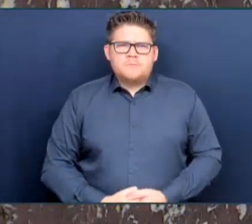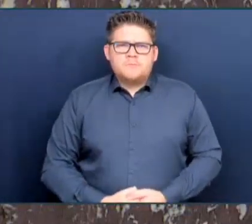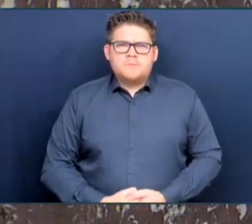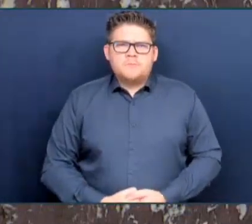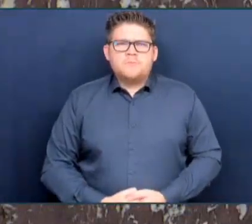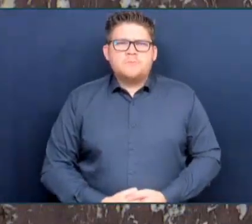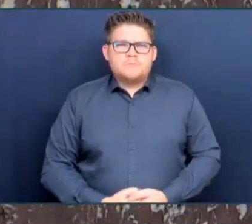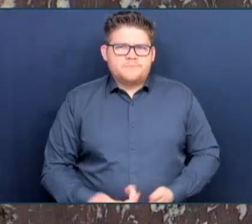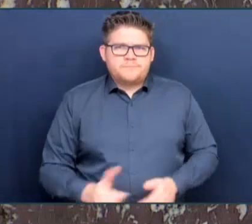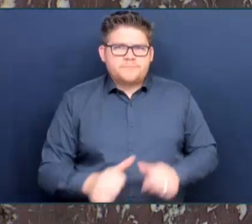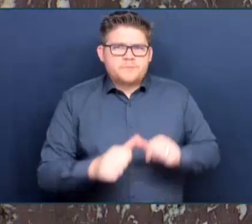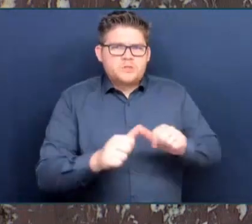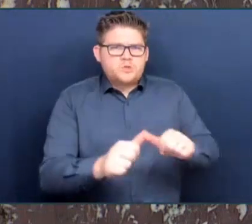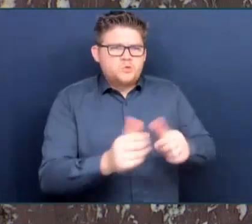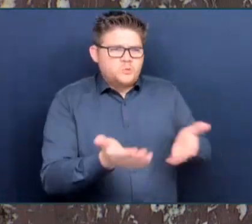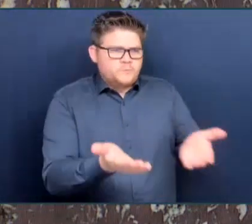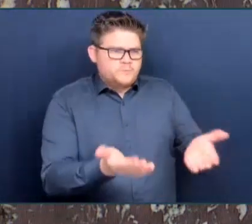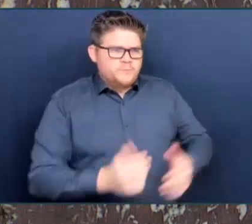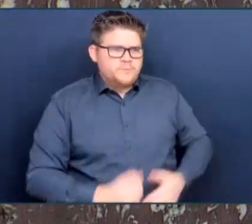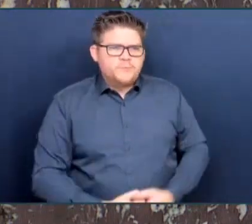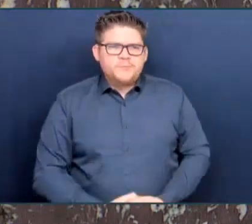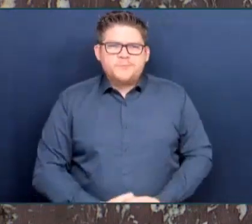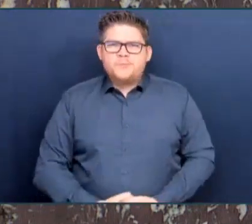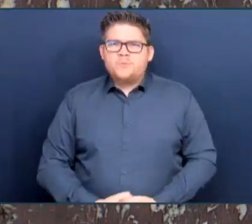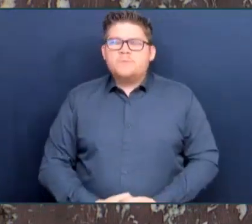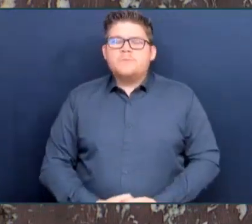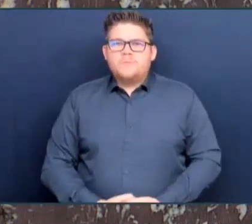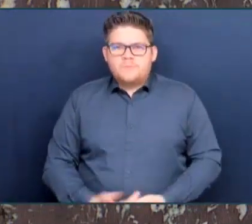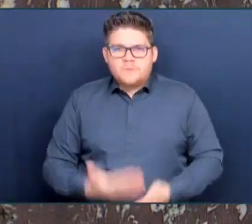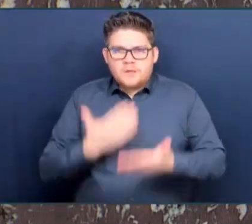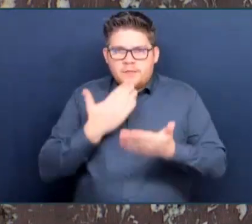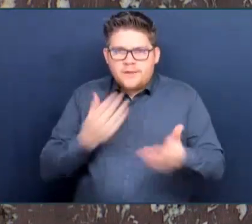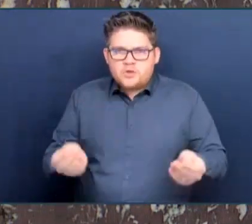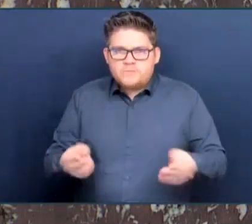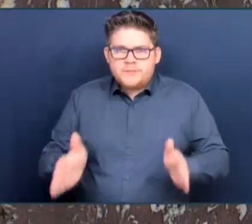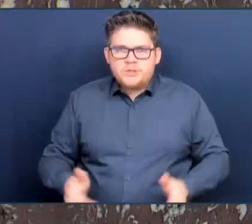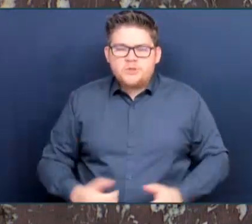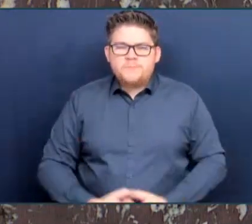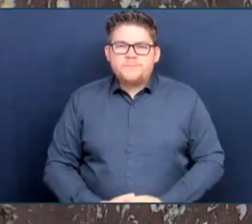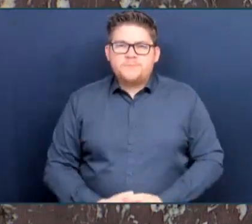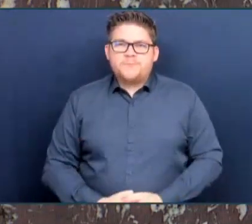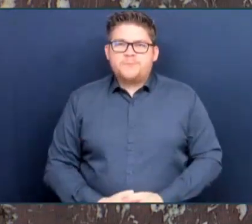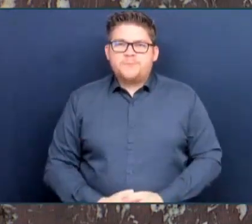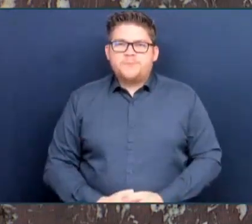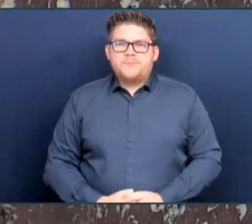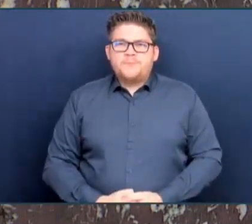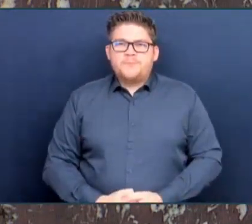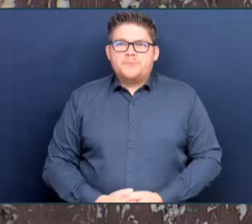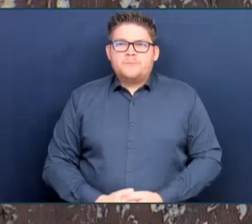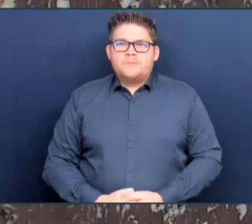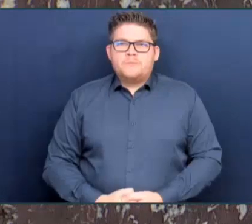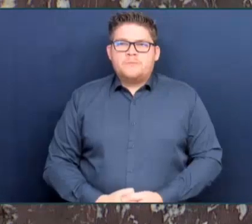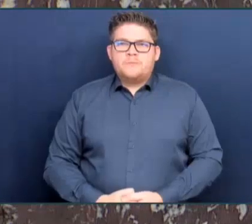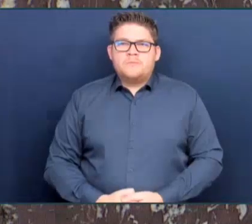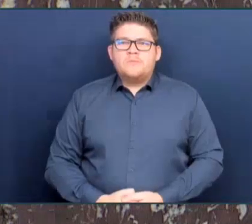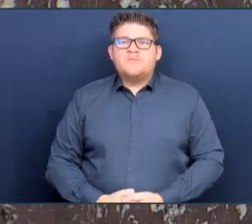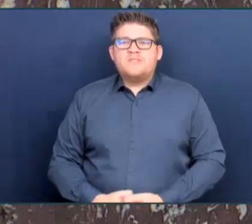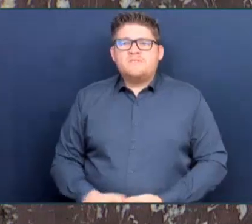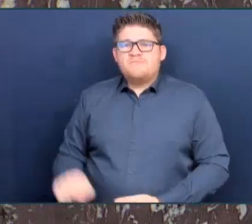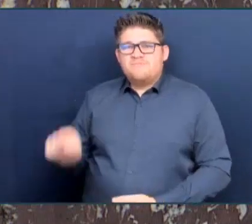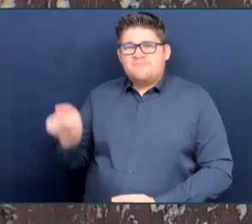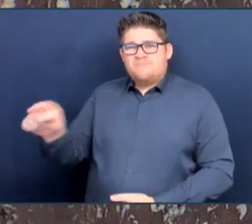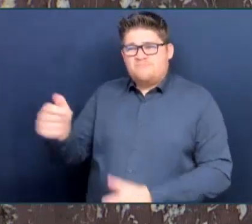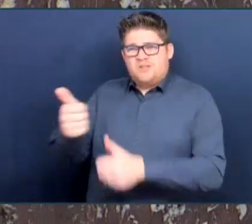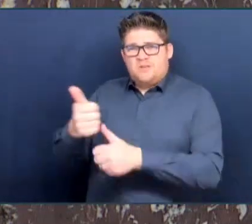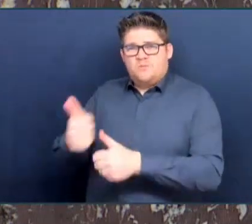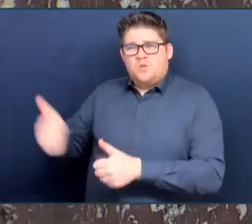Speaker. It was while this Premier was Housing Minister that he warehoused people